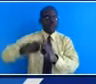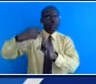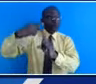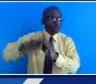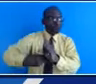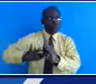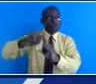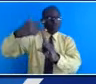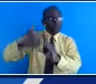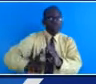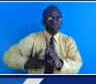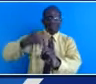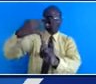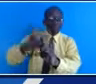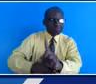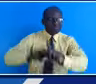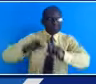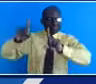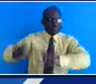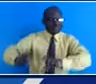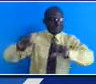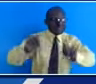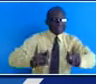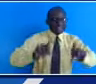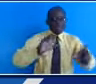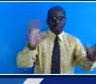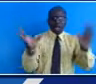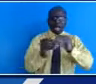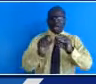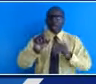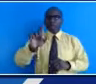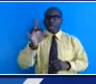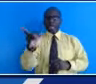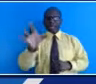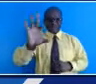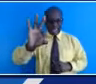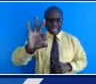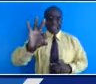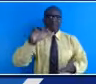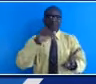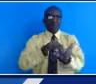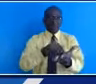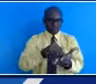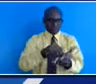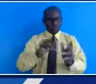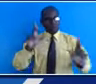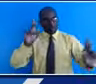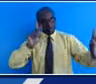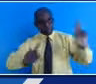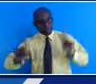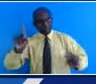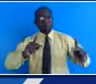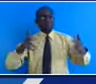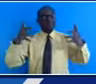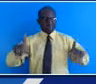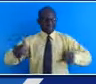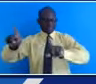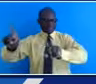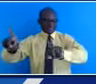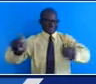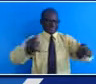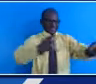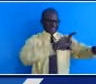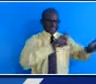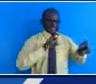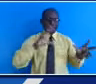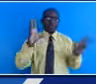189,138 people. So on the basis of that, Westchester's a million population of a million people, that is clearly 18.9% of our population tested